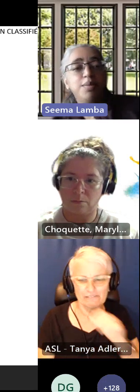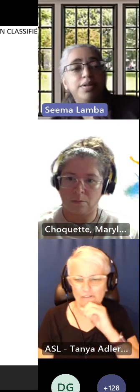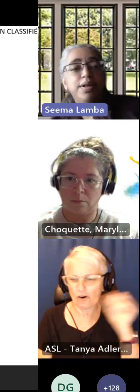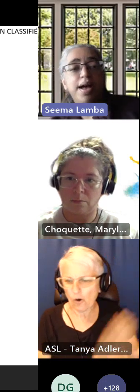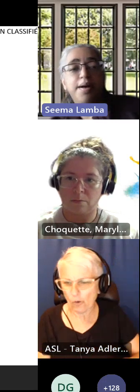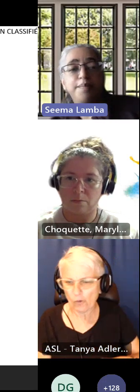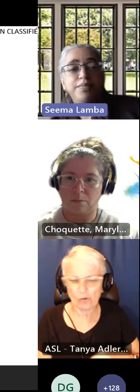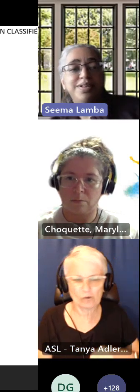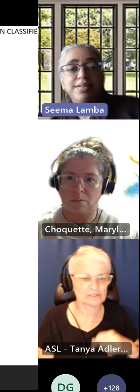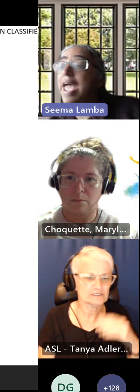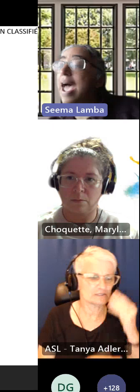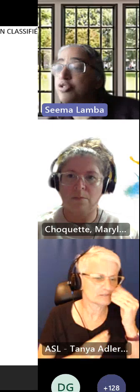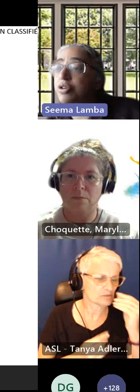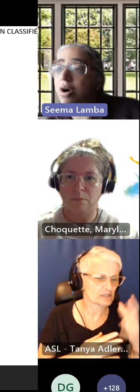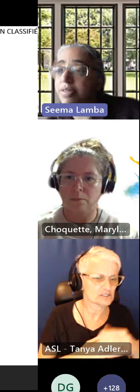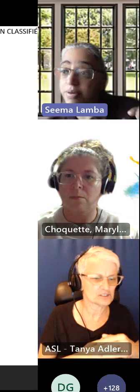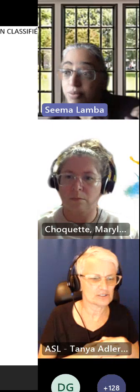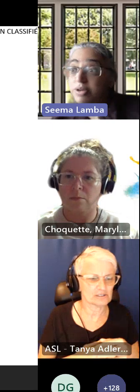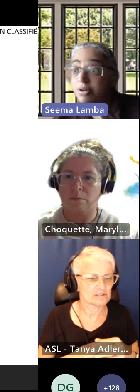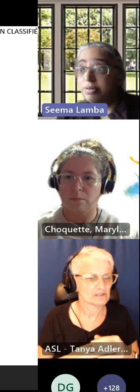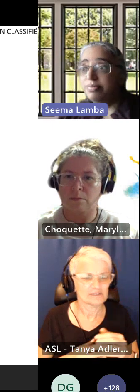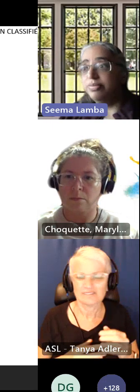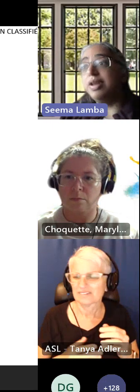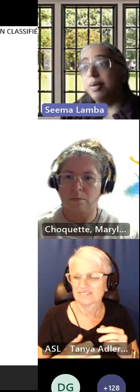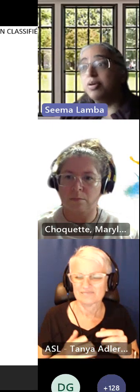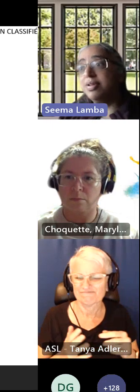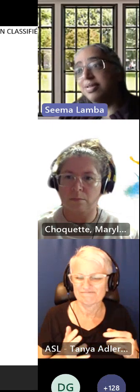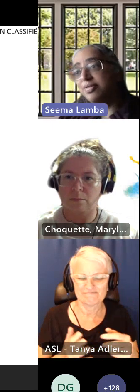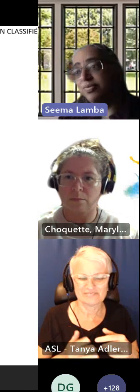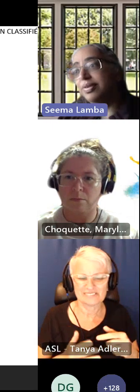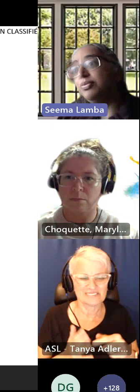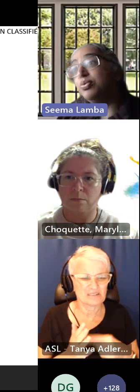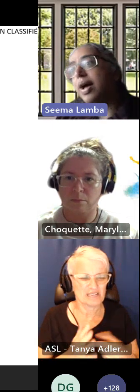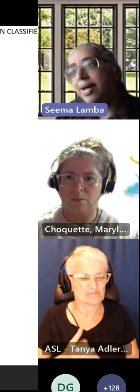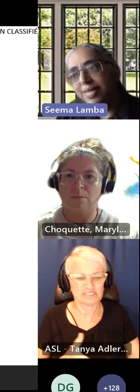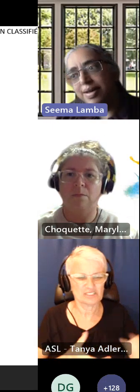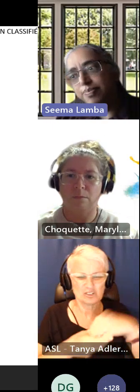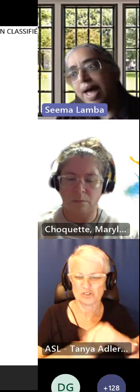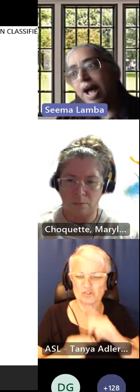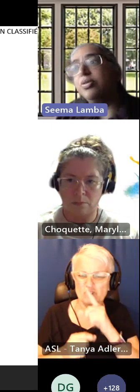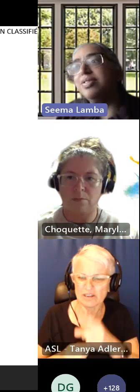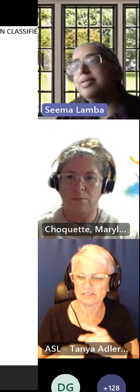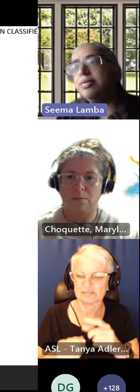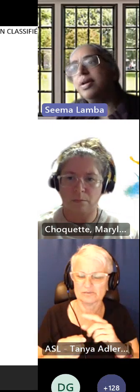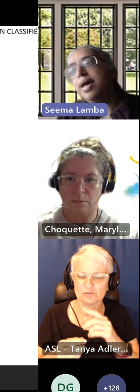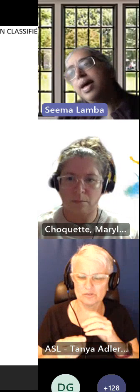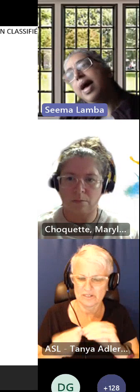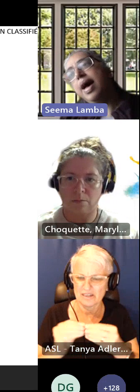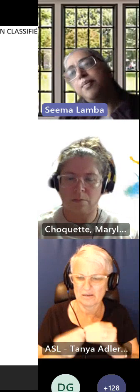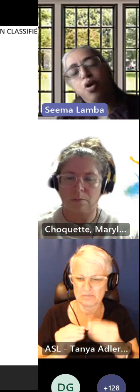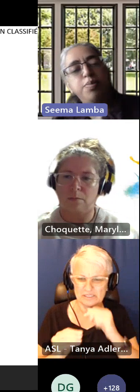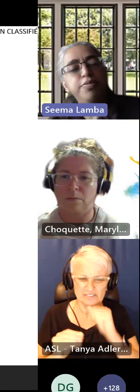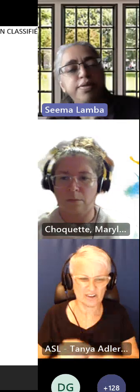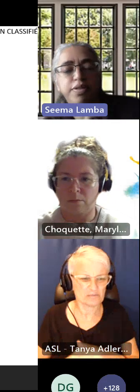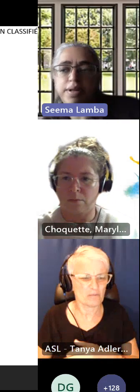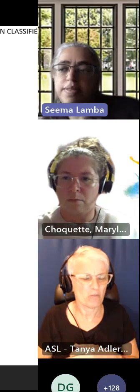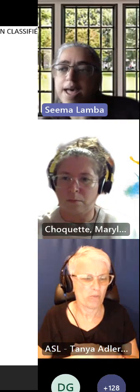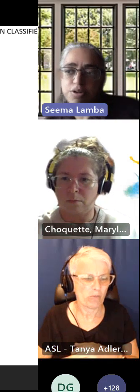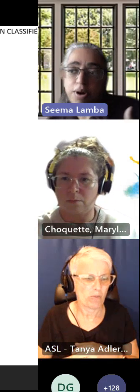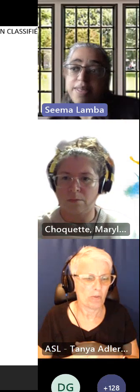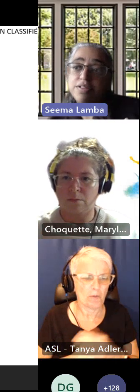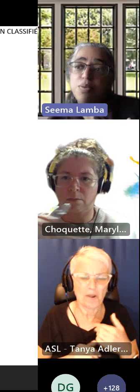and sometimes doesn't capture the numbers because of the actual census